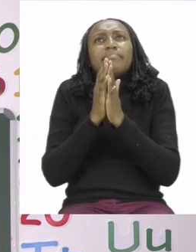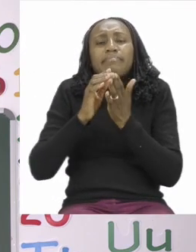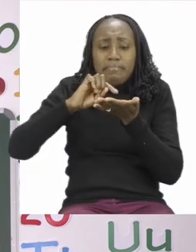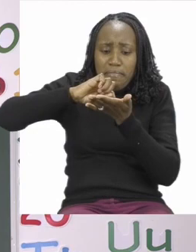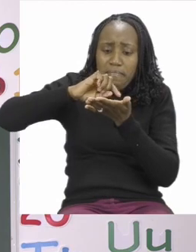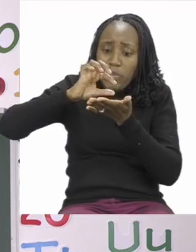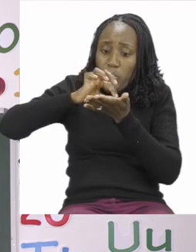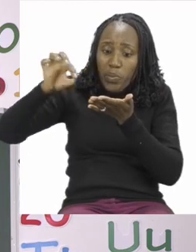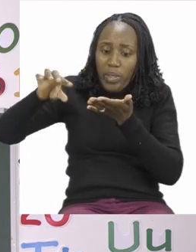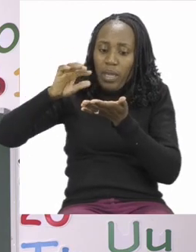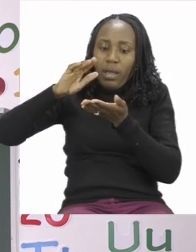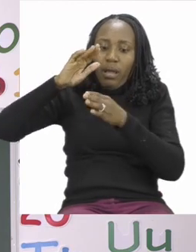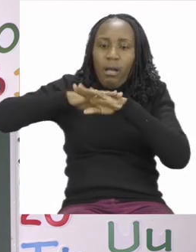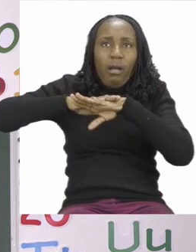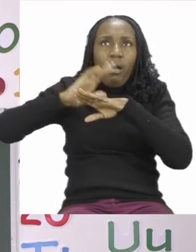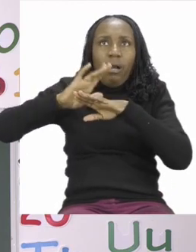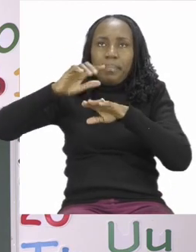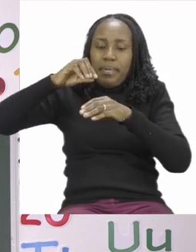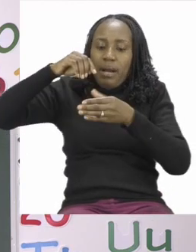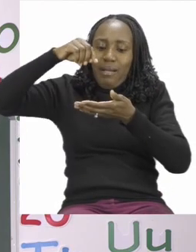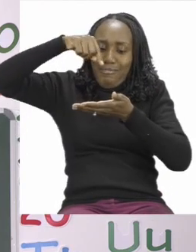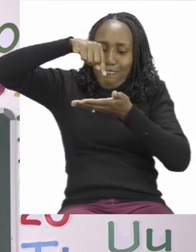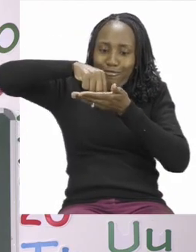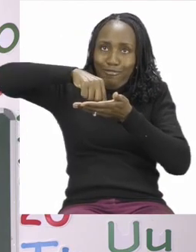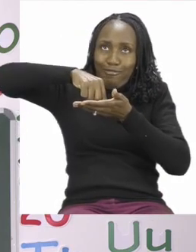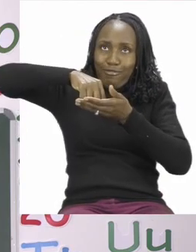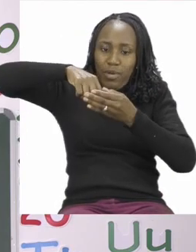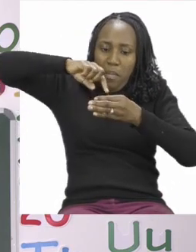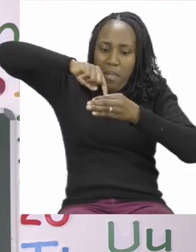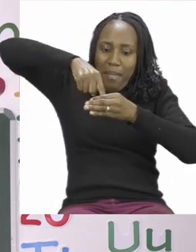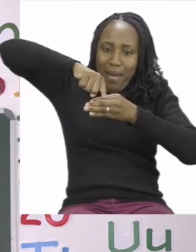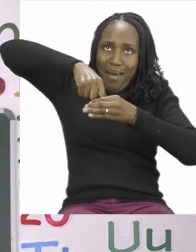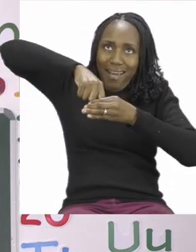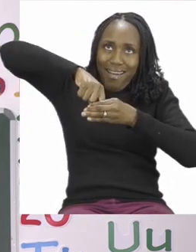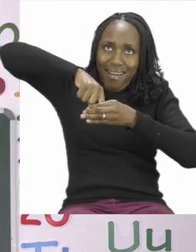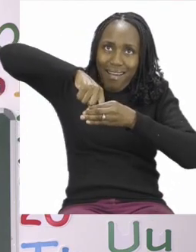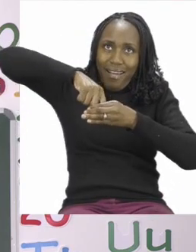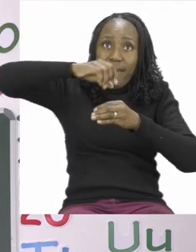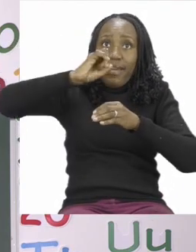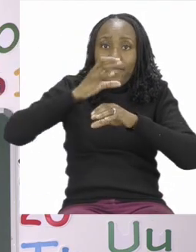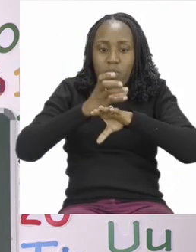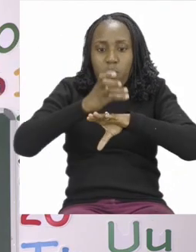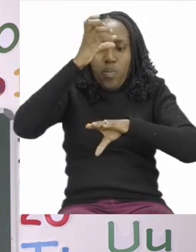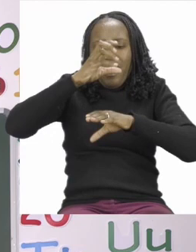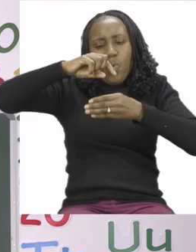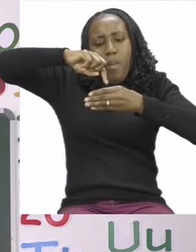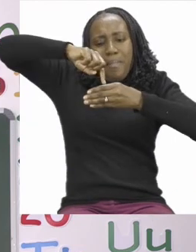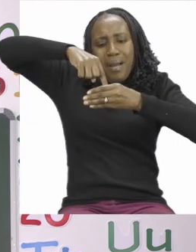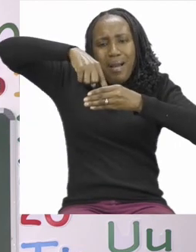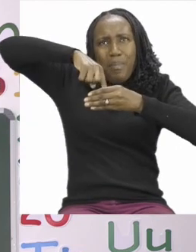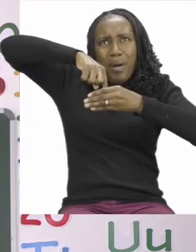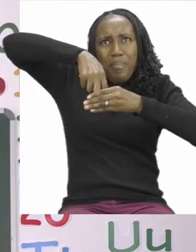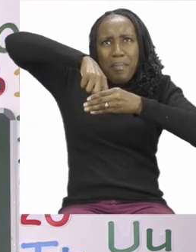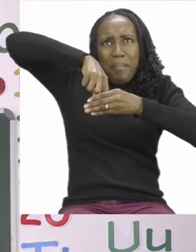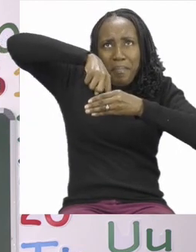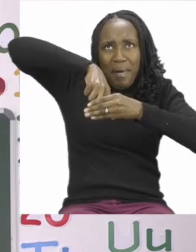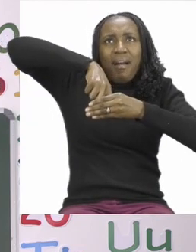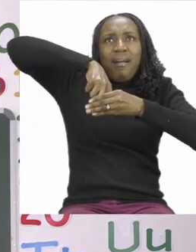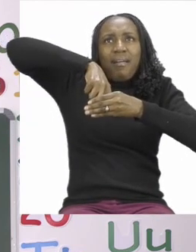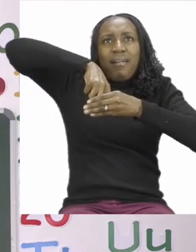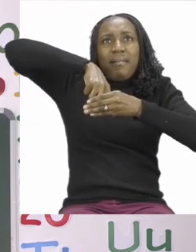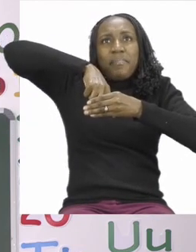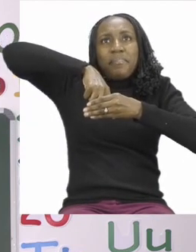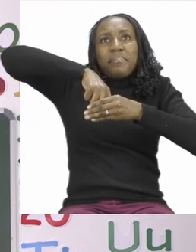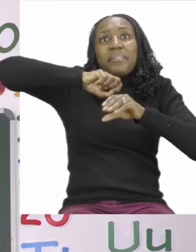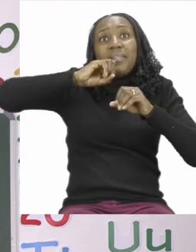the soil, but it is halfway. If it is a container, it should be halfway of the